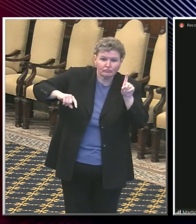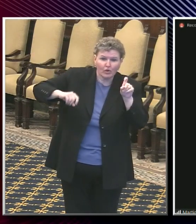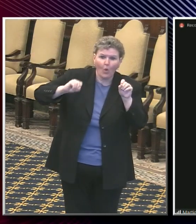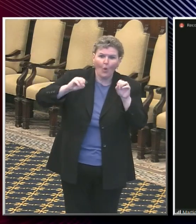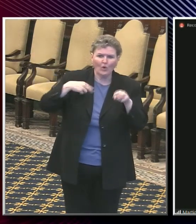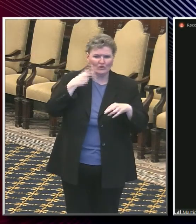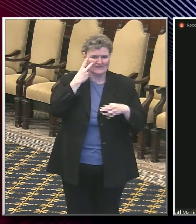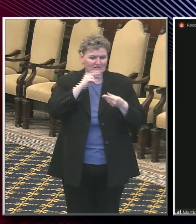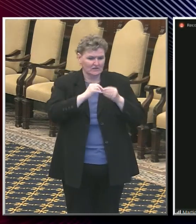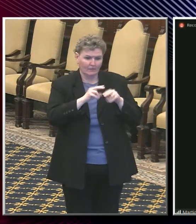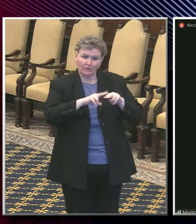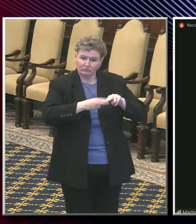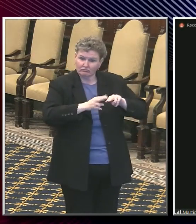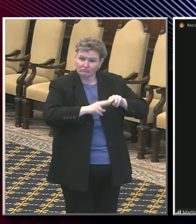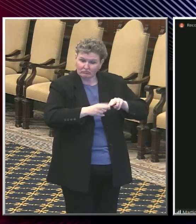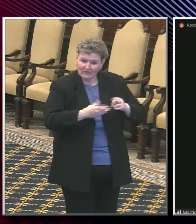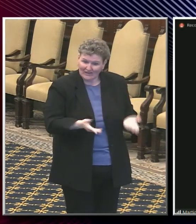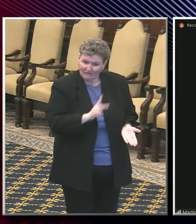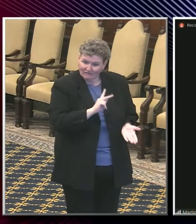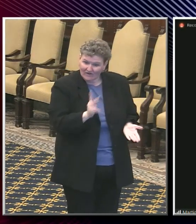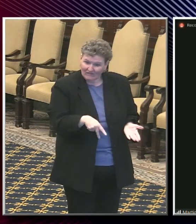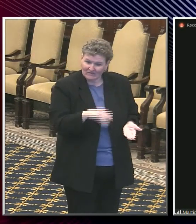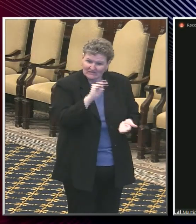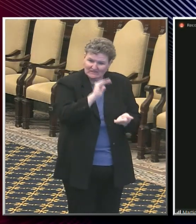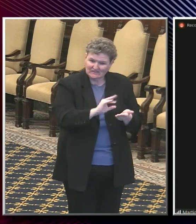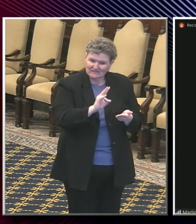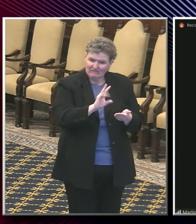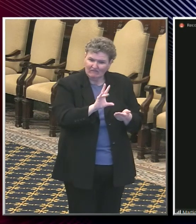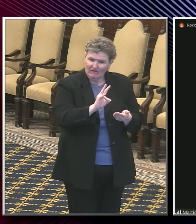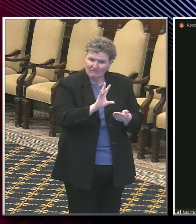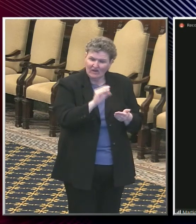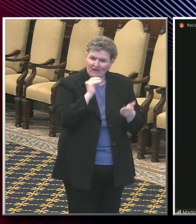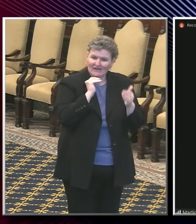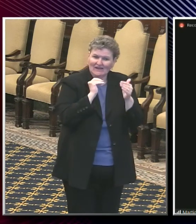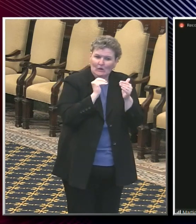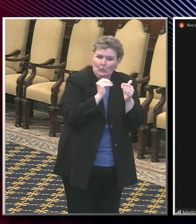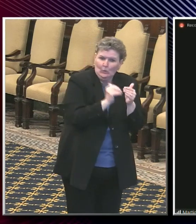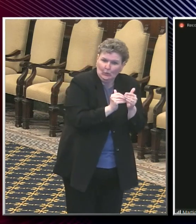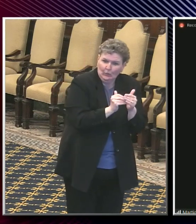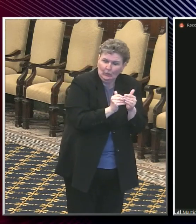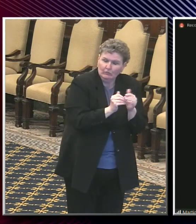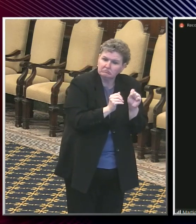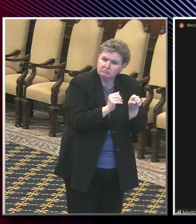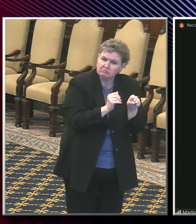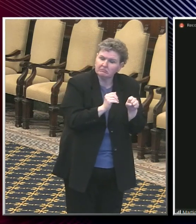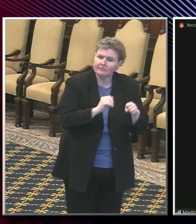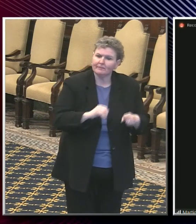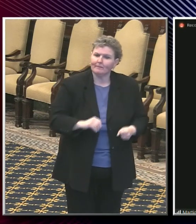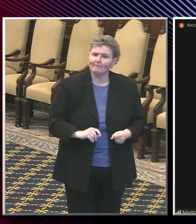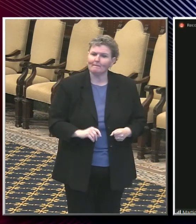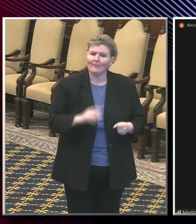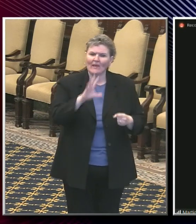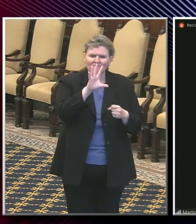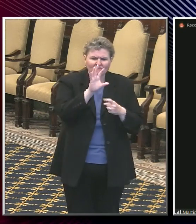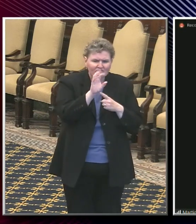Can you hear me? Yep, go ahead. Thank you. Dr. Farley, can you explain a little bit more in